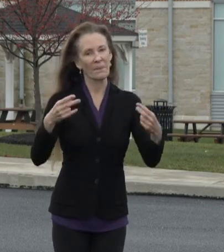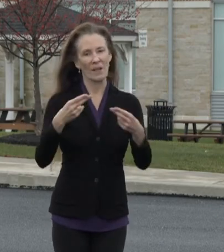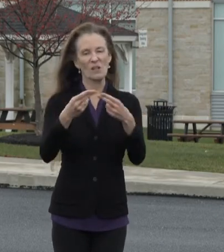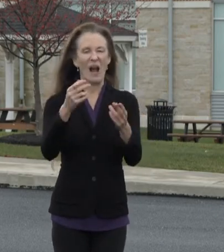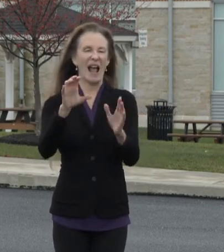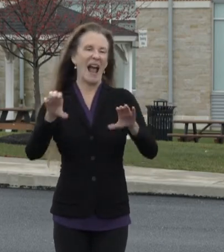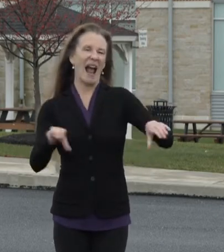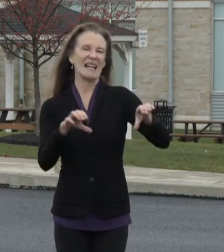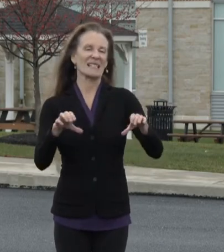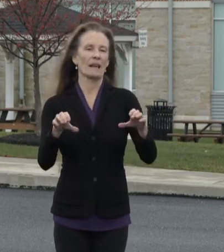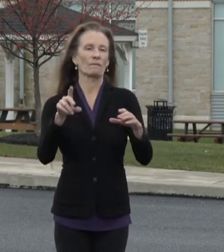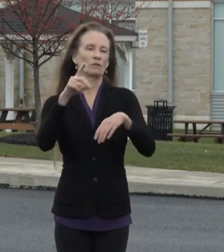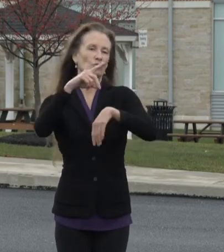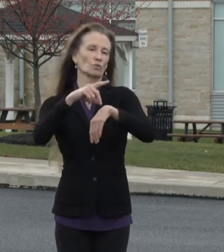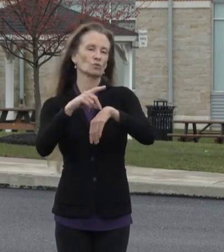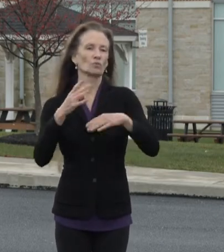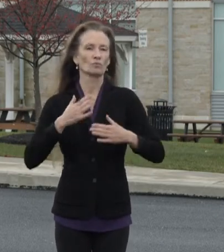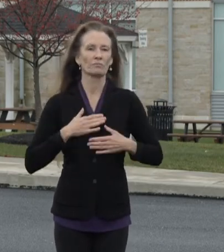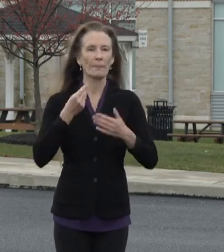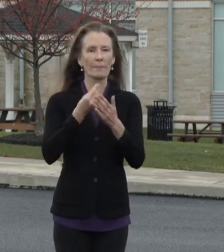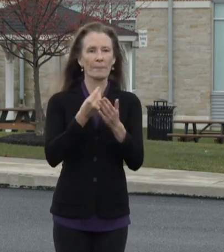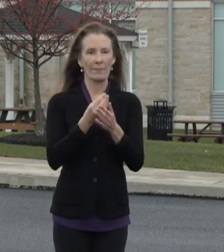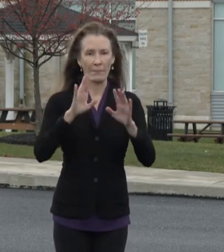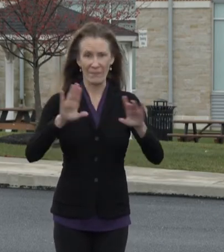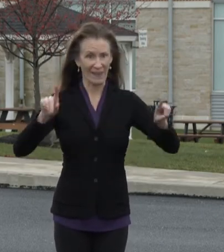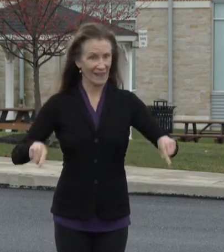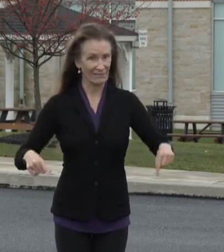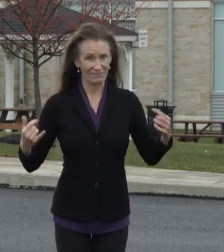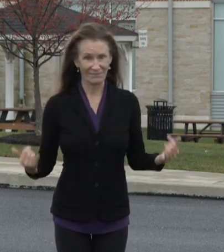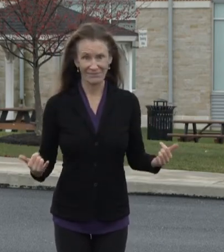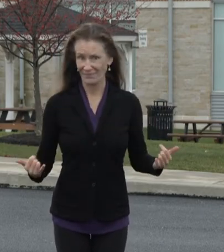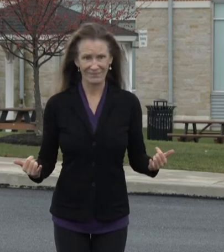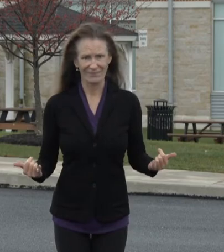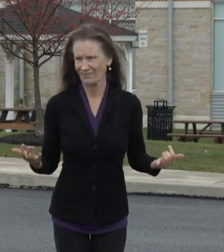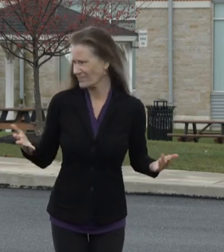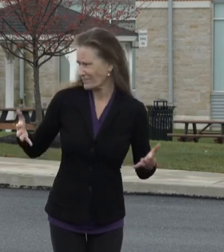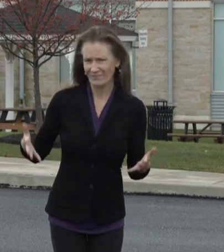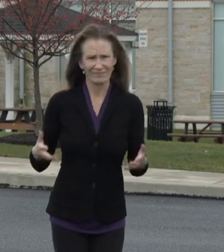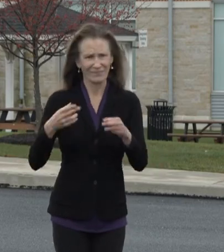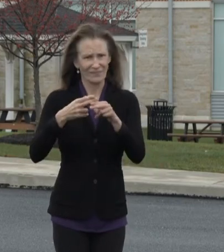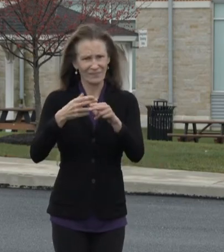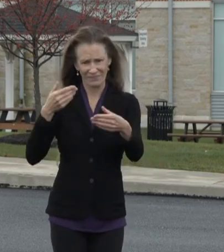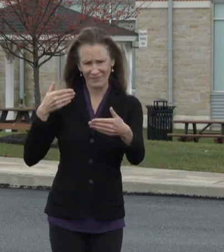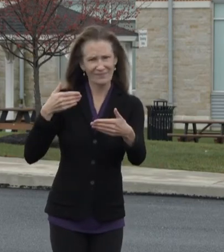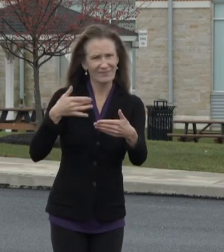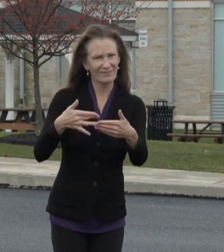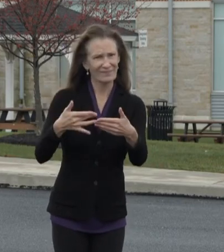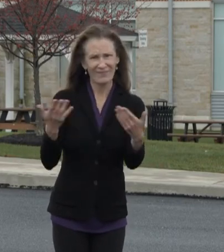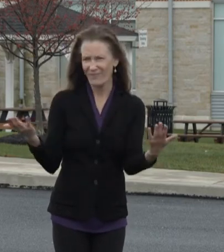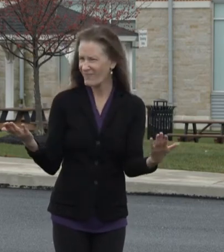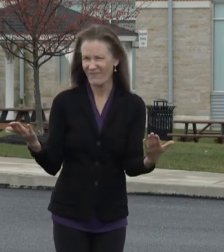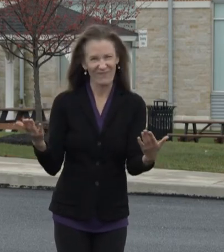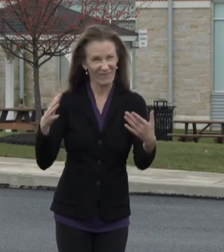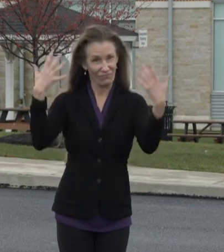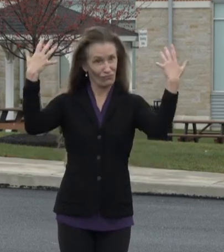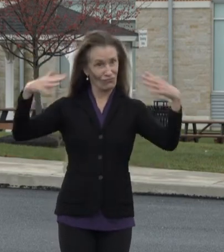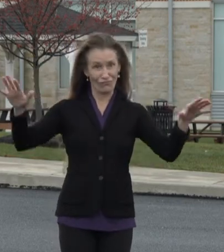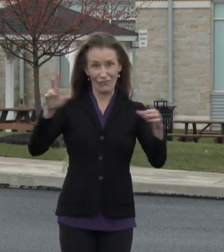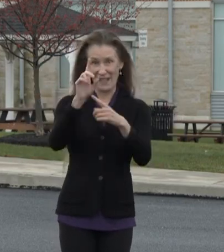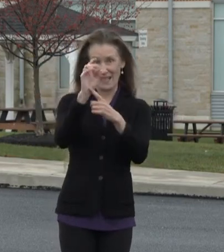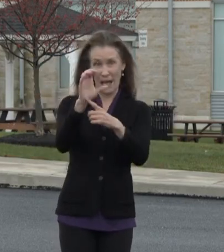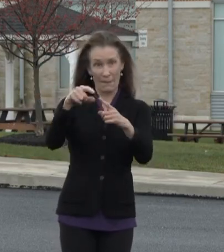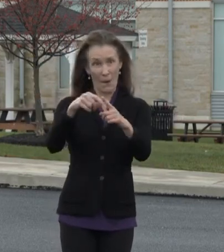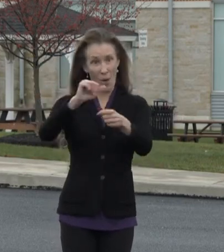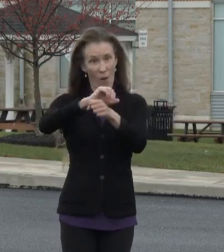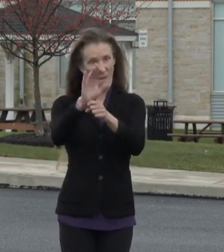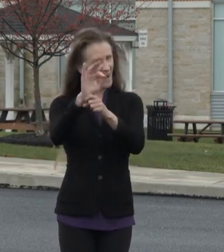money. This has been an ongoing and is going to be an ongoing pandemic, and we need the time to have our